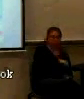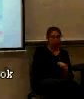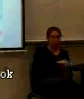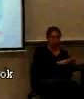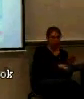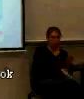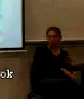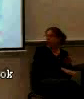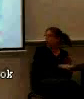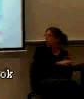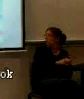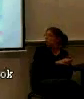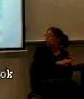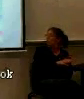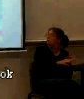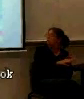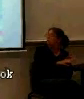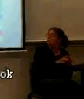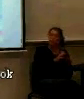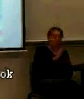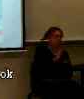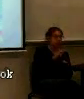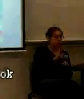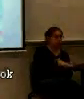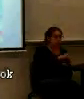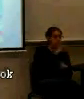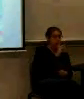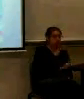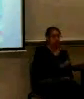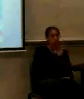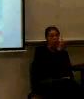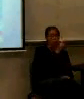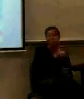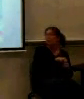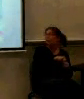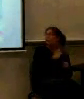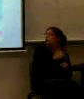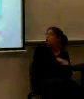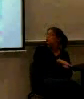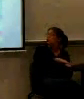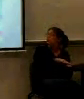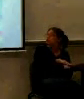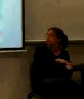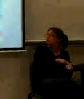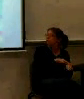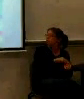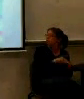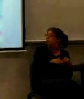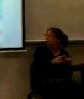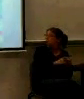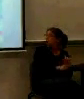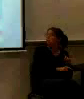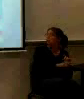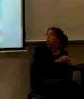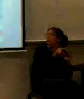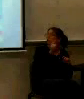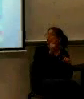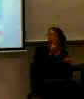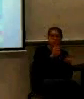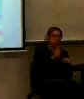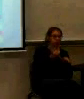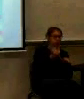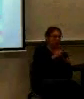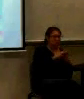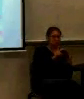bottom, they pump water up into the surface, and when it gets up here, it's all of a